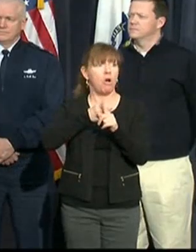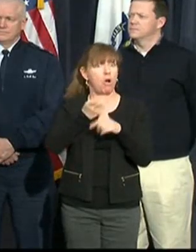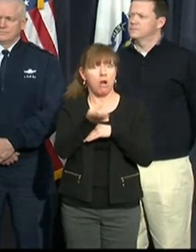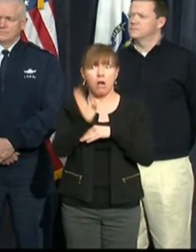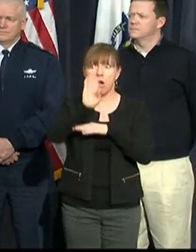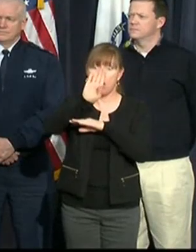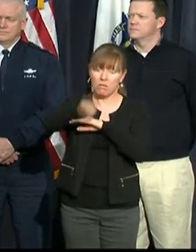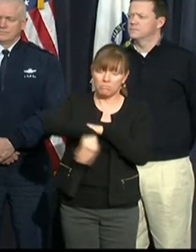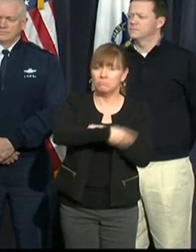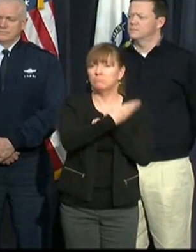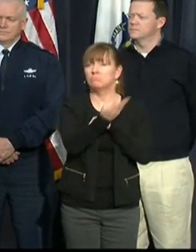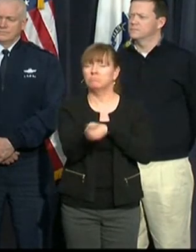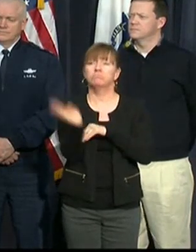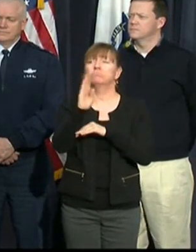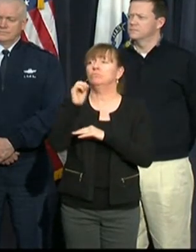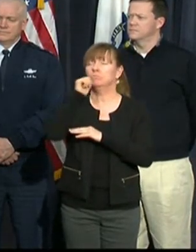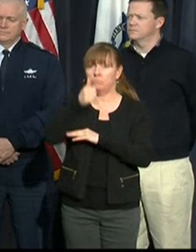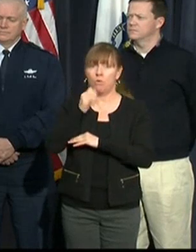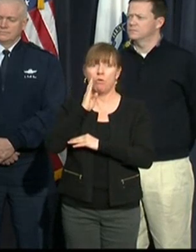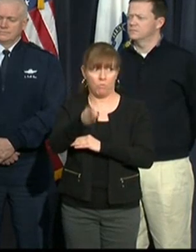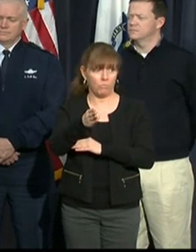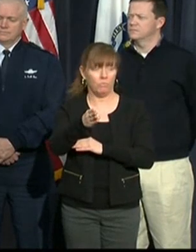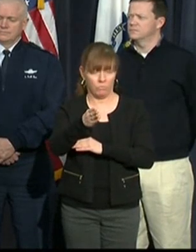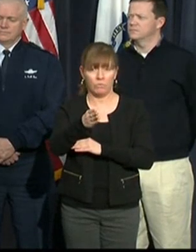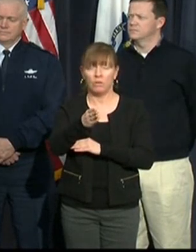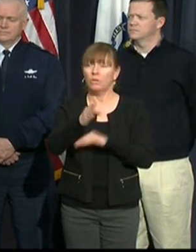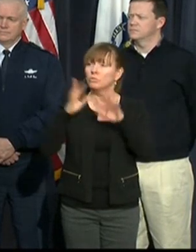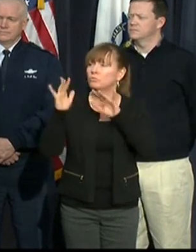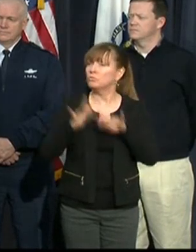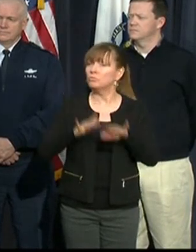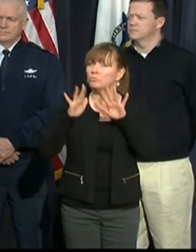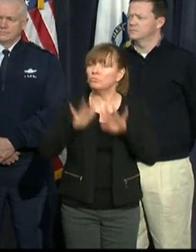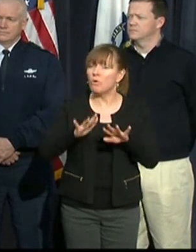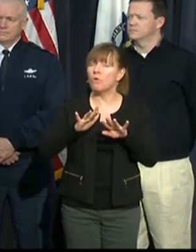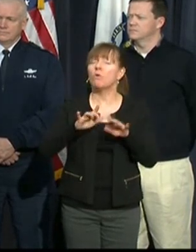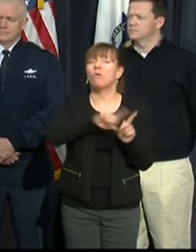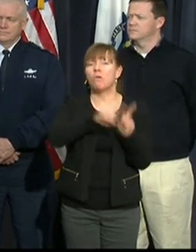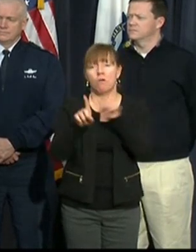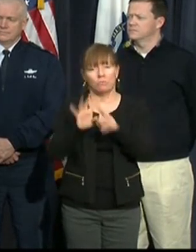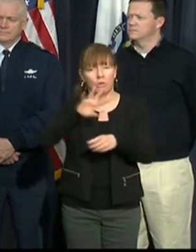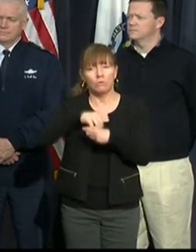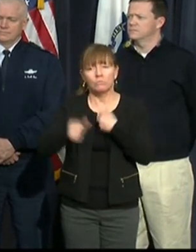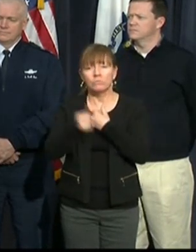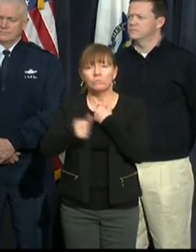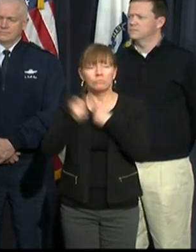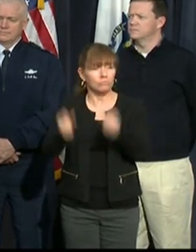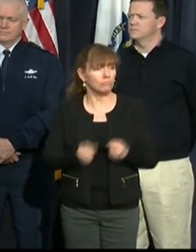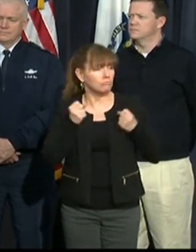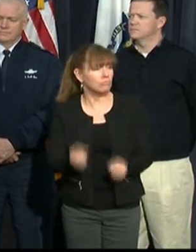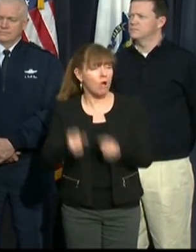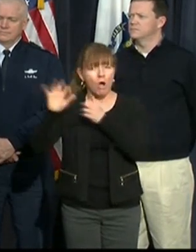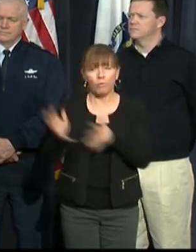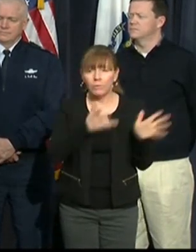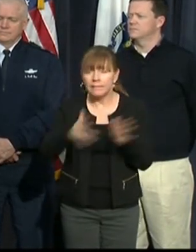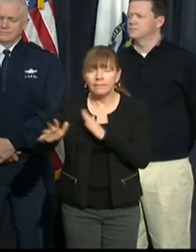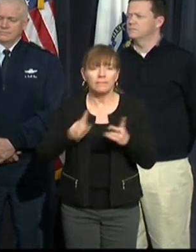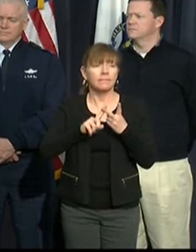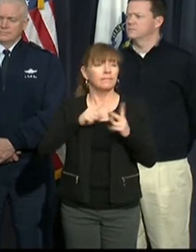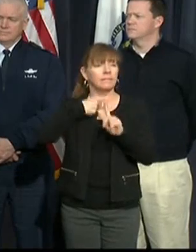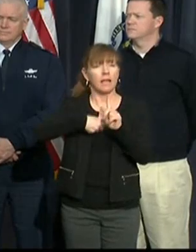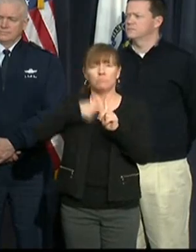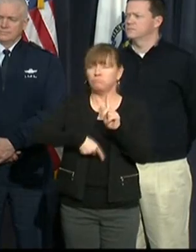hazards, in addition to snow, include strong winds, extremely cold temperatures, and the potential